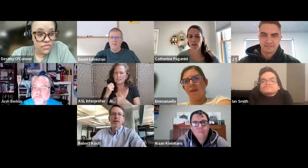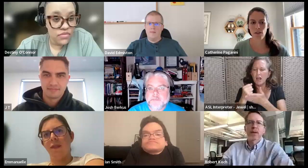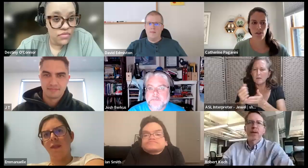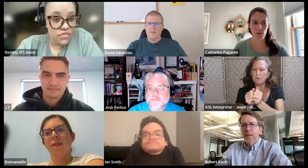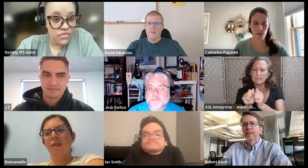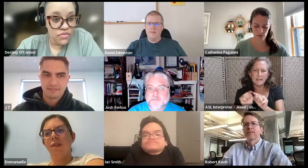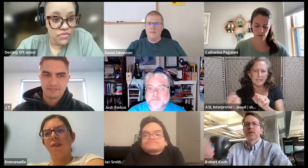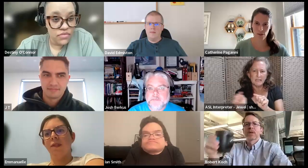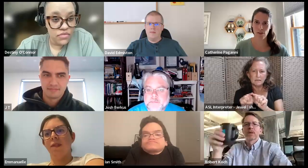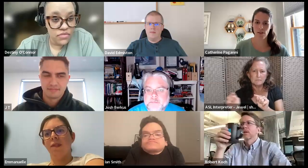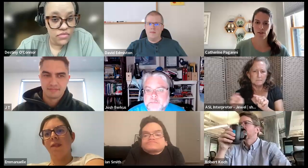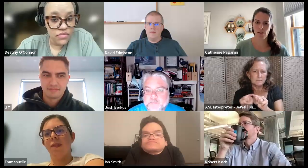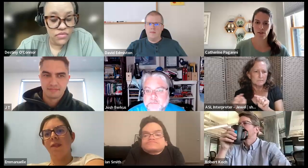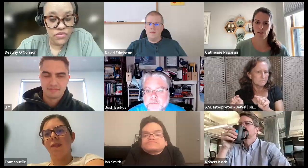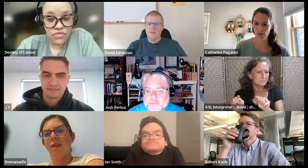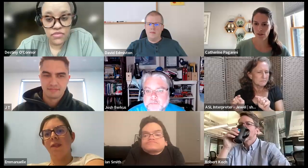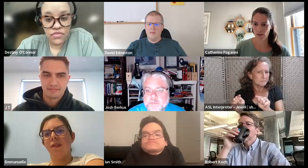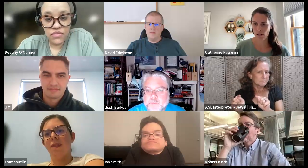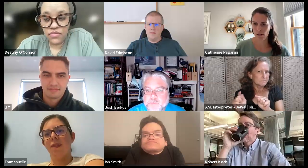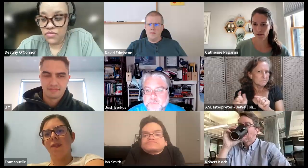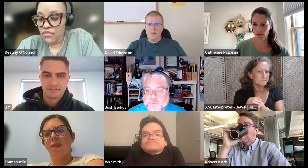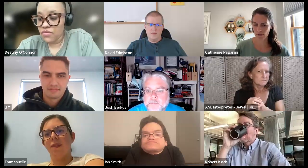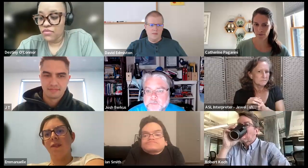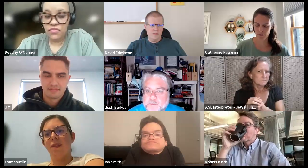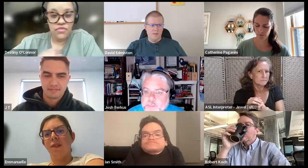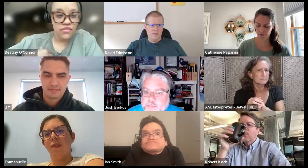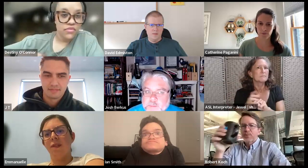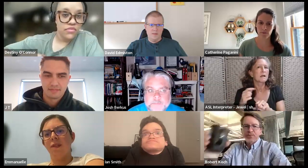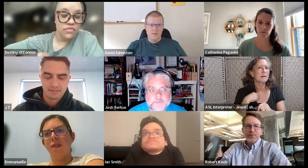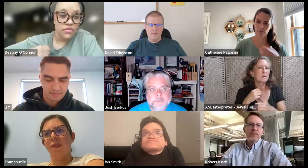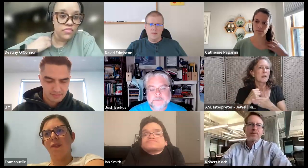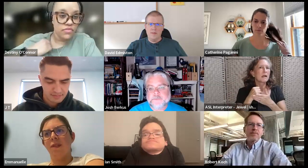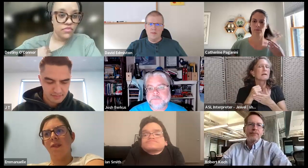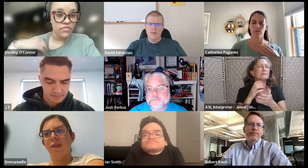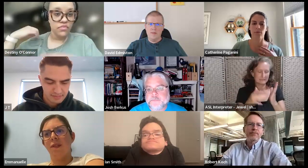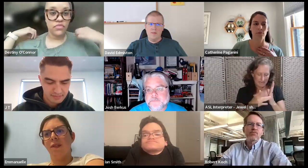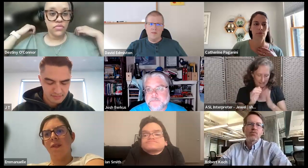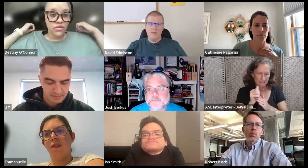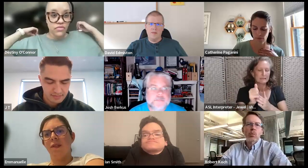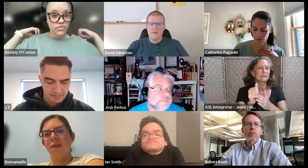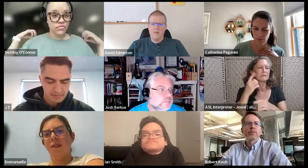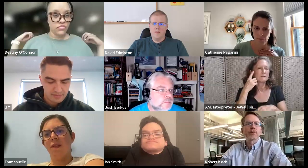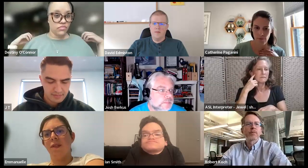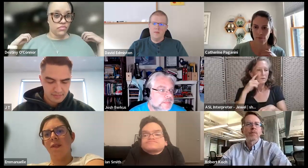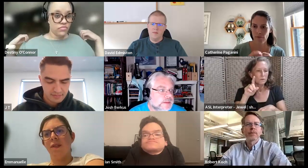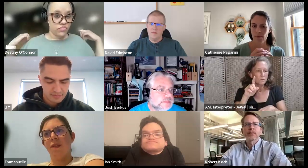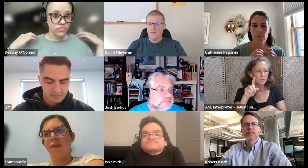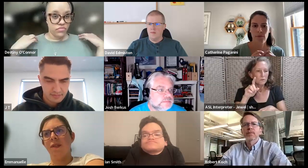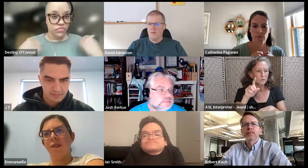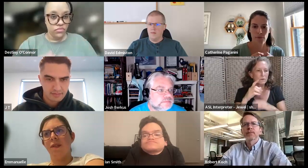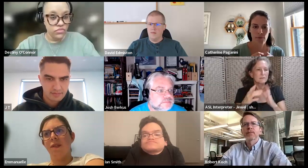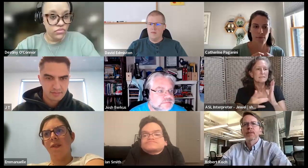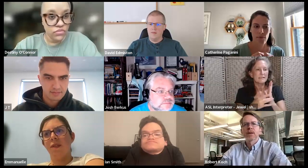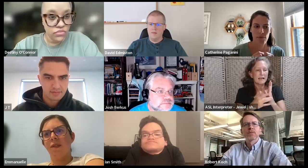Rian, you said you're helping with something? Sorry, I am the tech lead for TAG Contributor